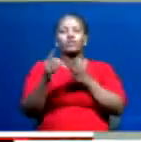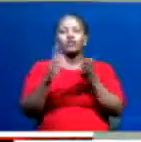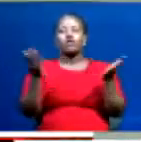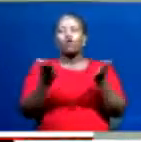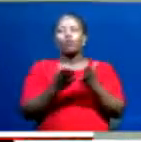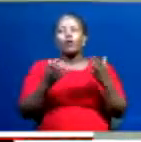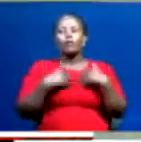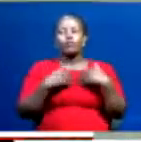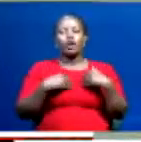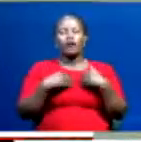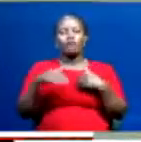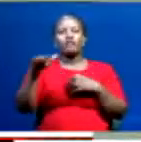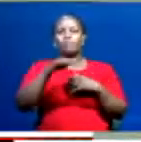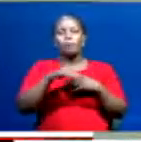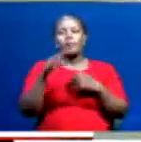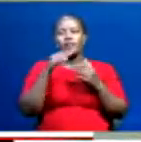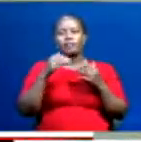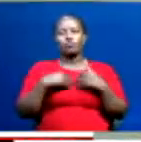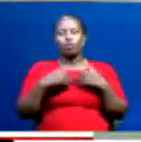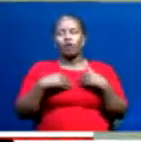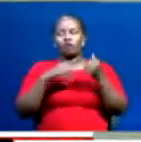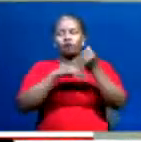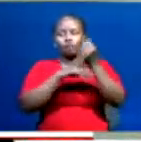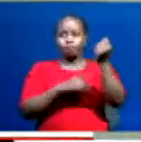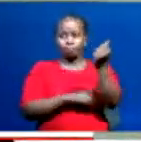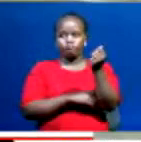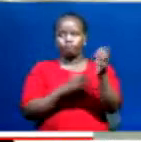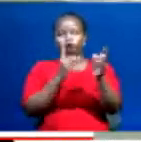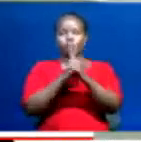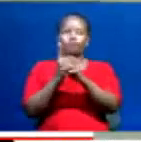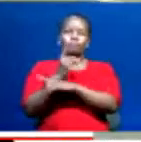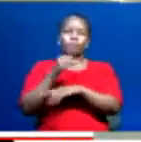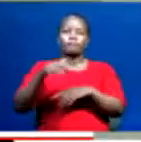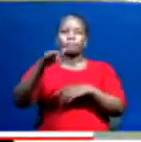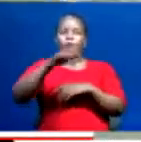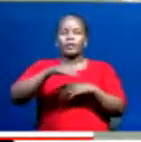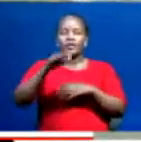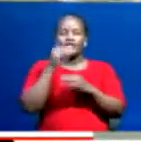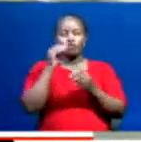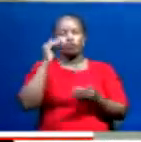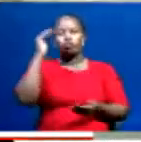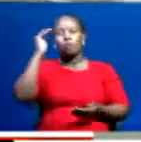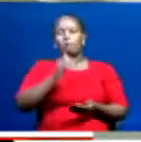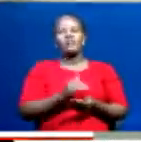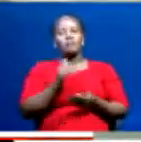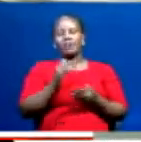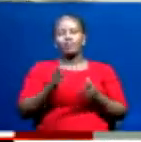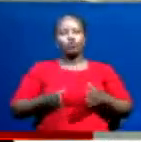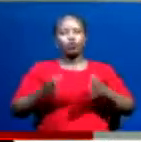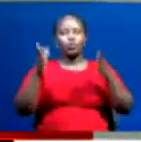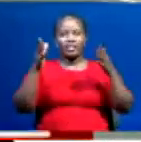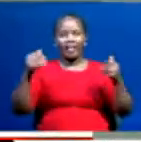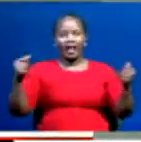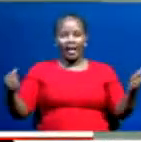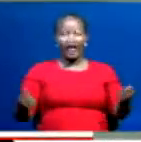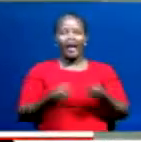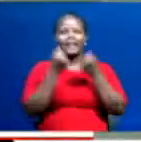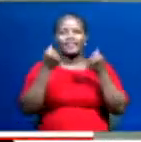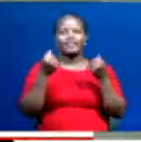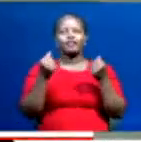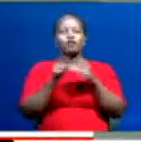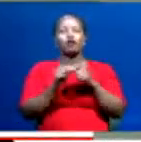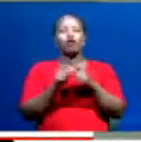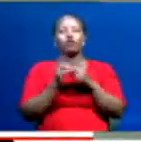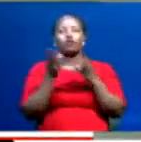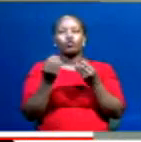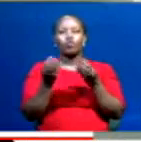Bypass Interchange, Syokimau Railway and Katani Junction to minimize road traffic accidents, ease traffic flow